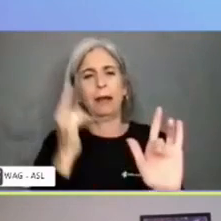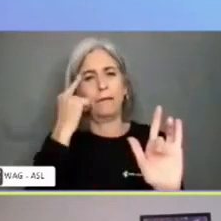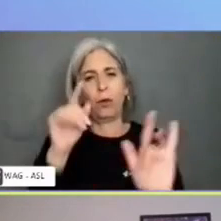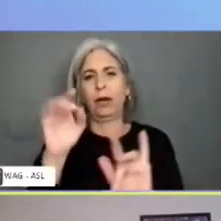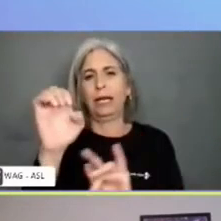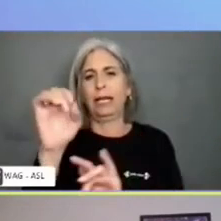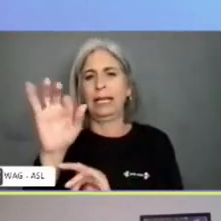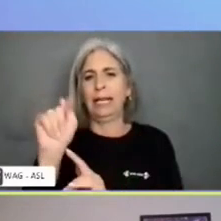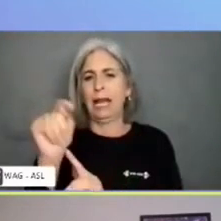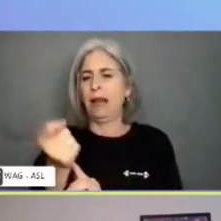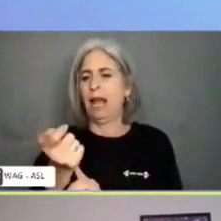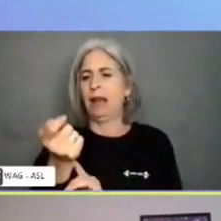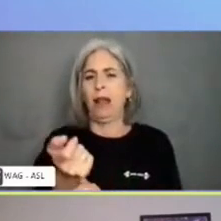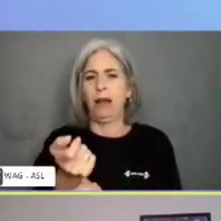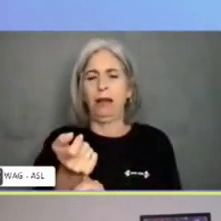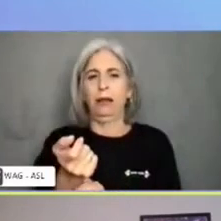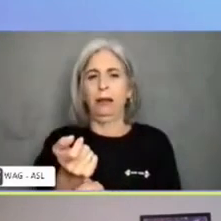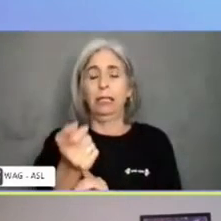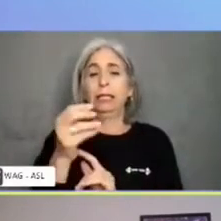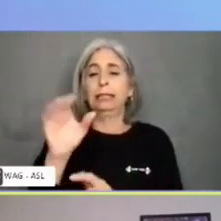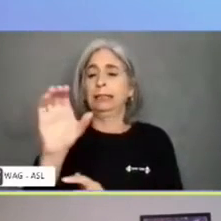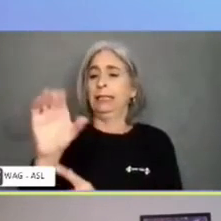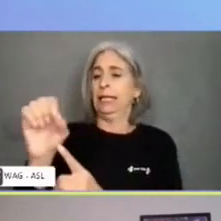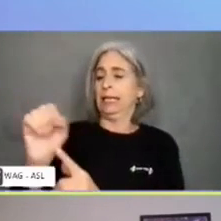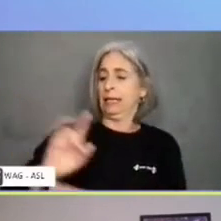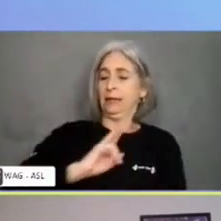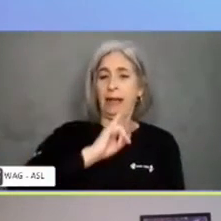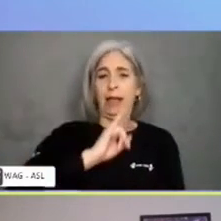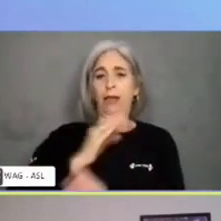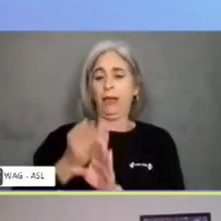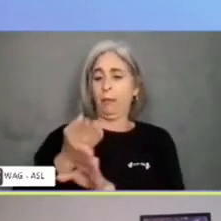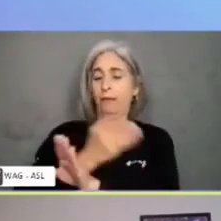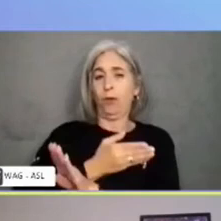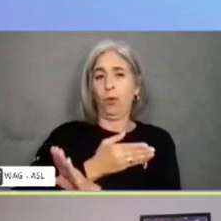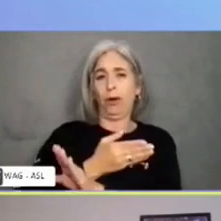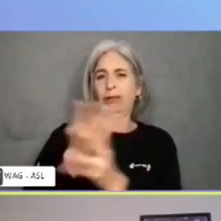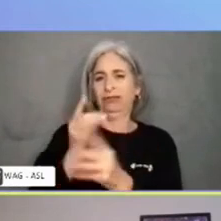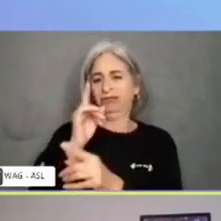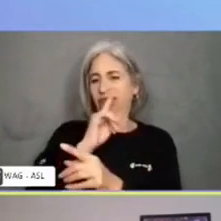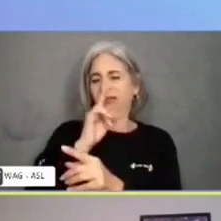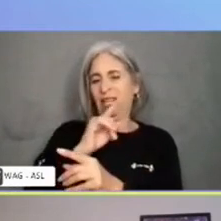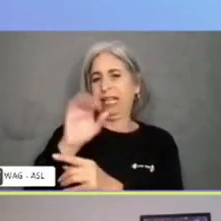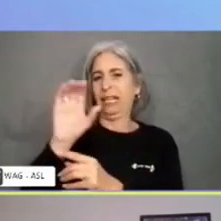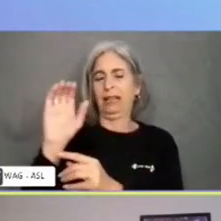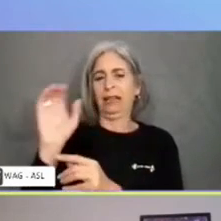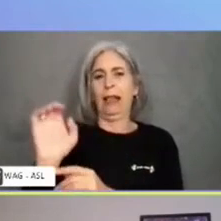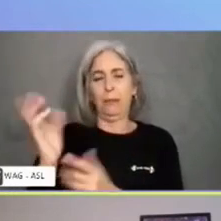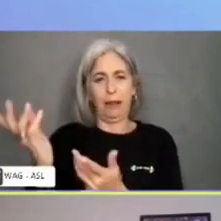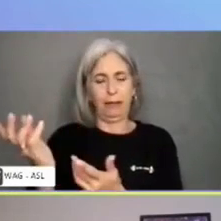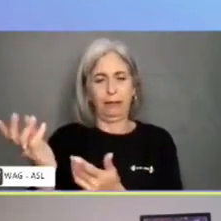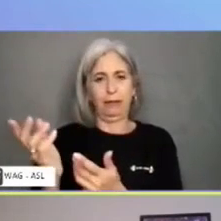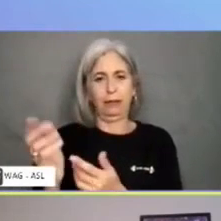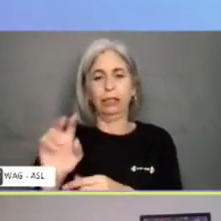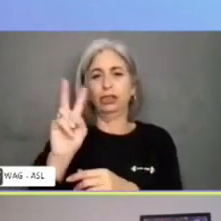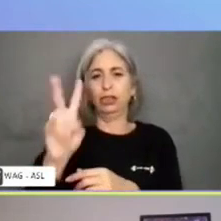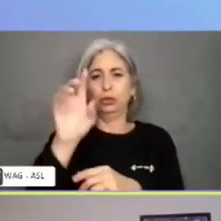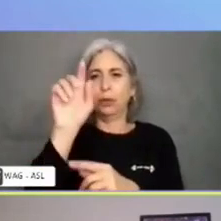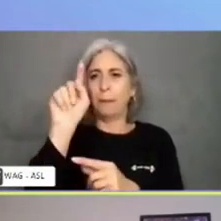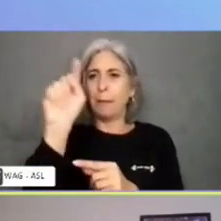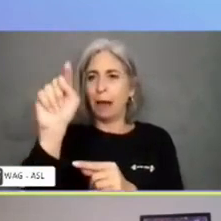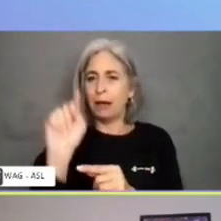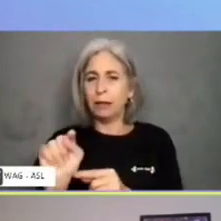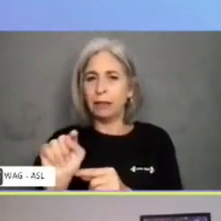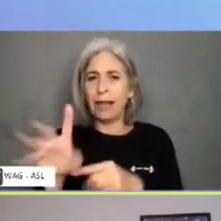have some CSS styles that add a before pseudo element to that button, adding a little pencil